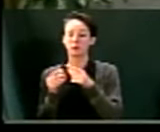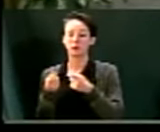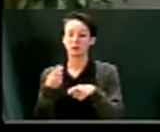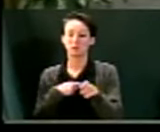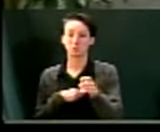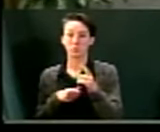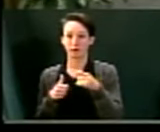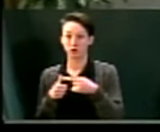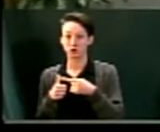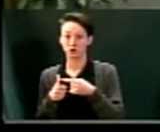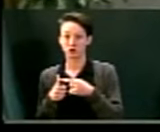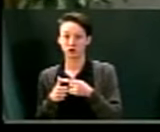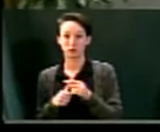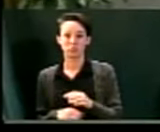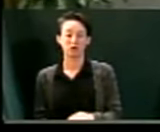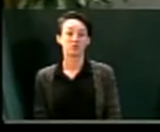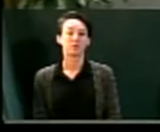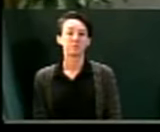Ms. Dethridge?